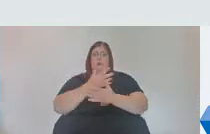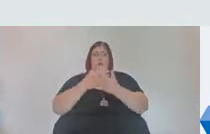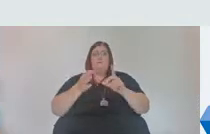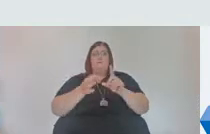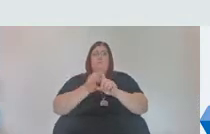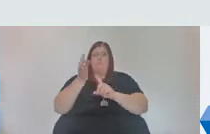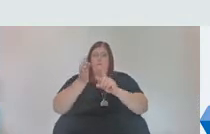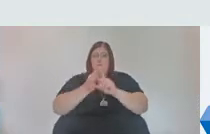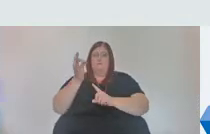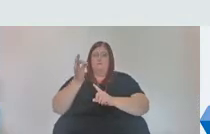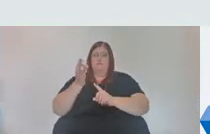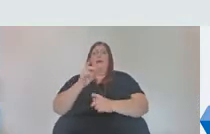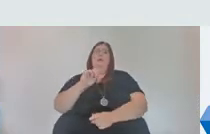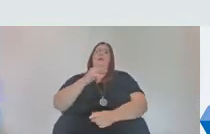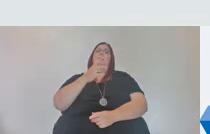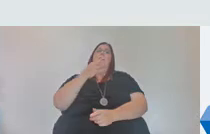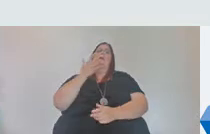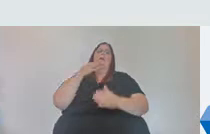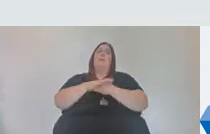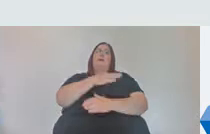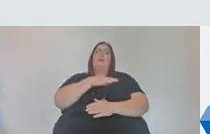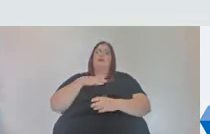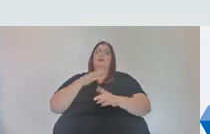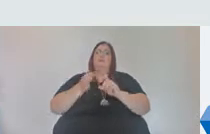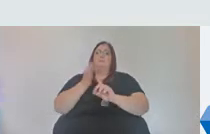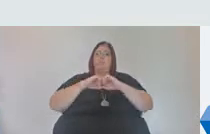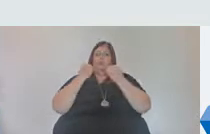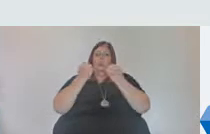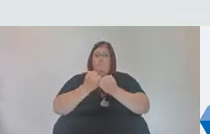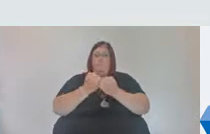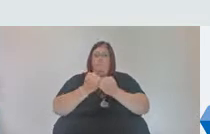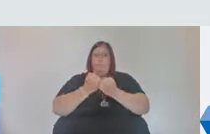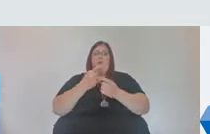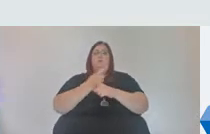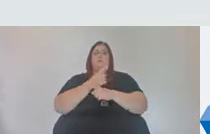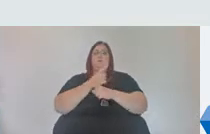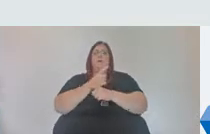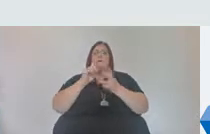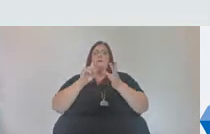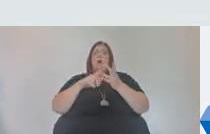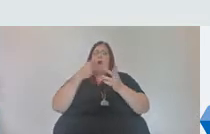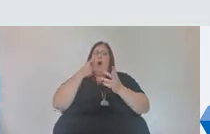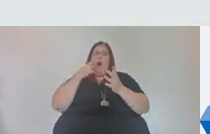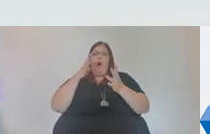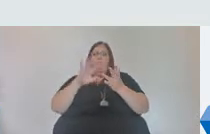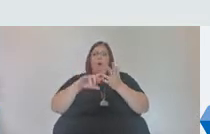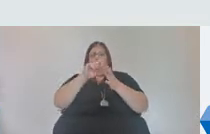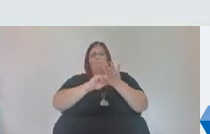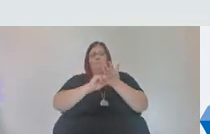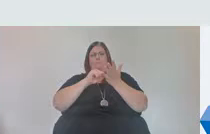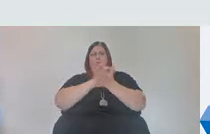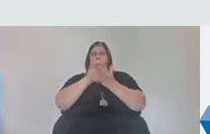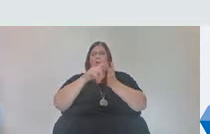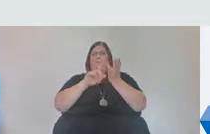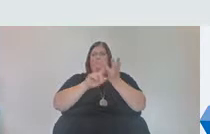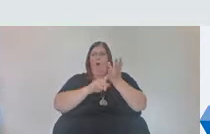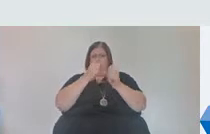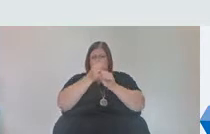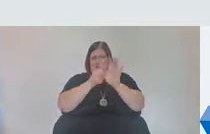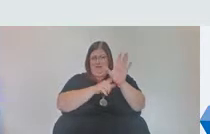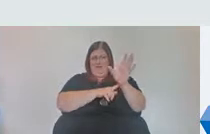improvement in the clinical improvement groups, where we've brought together people on the ophthalmology pathway, and now we've got an enhanced